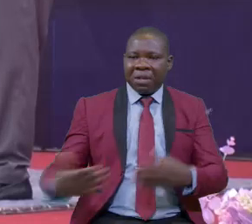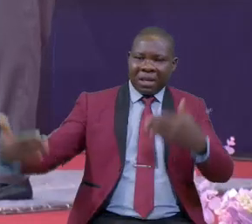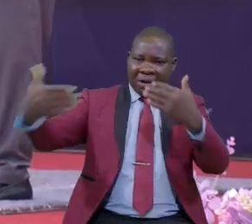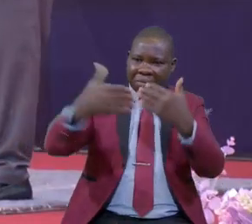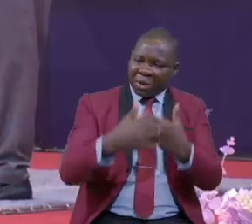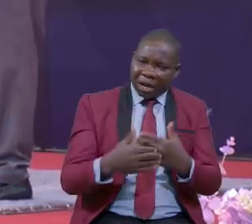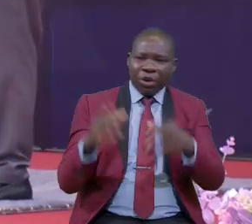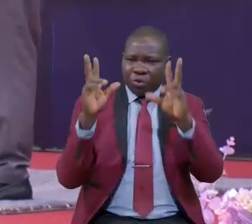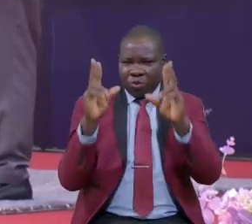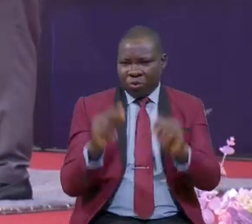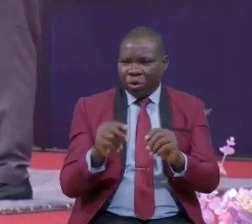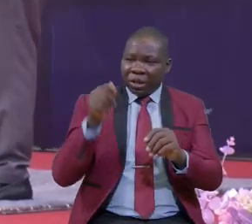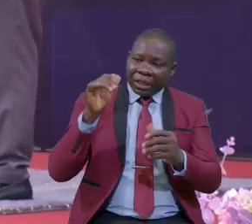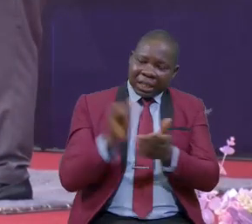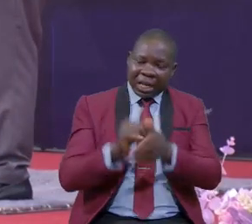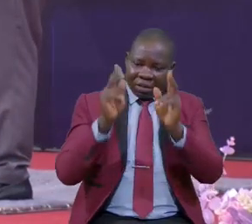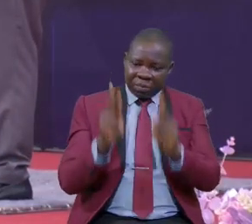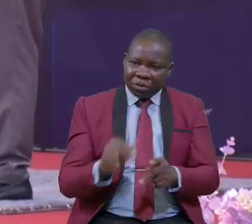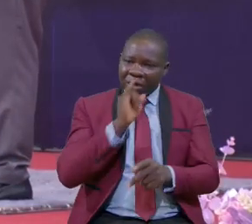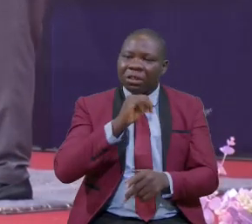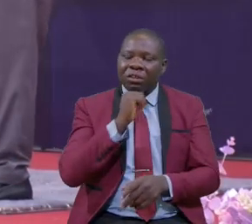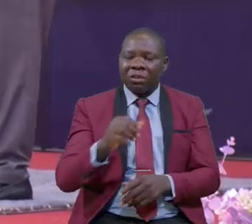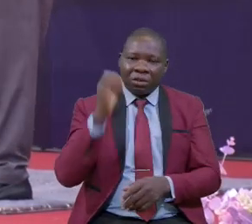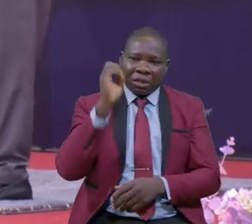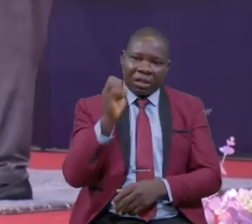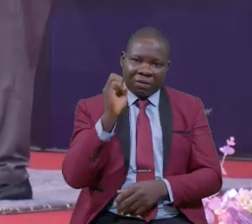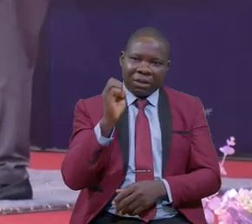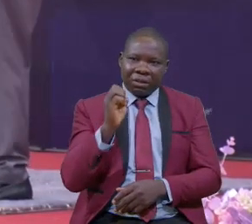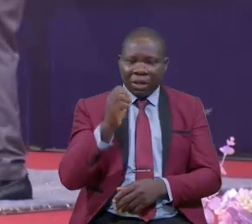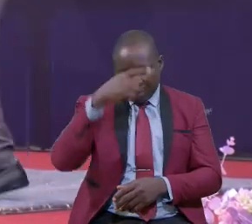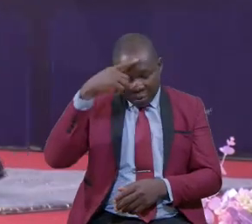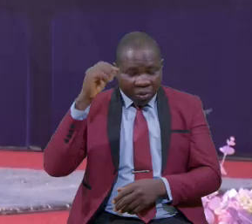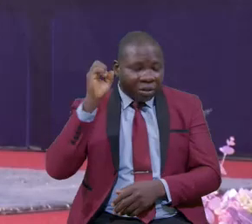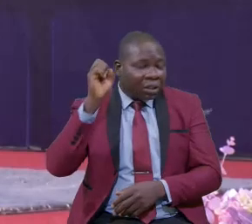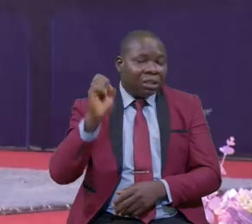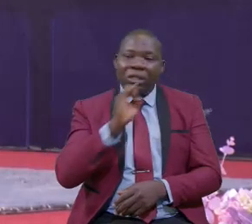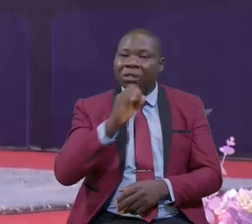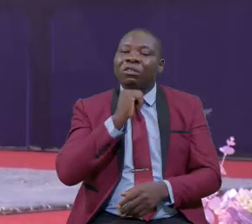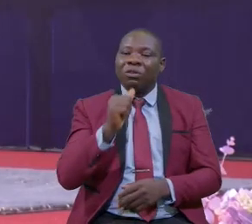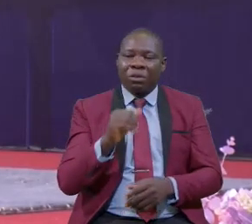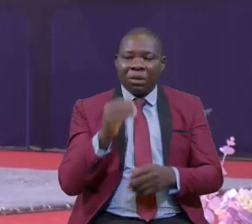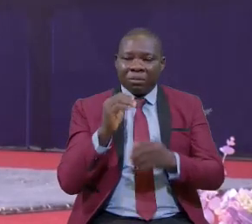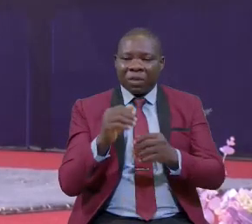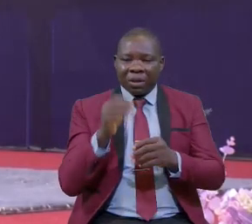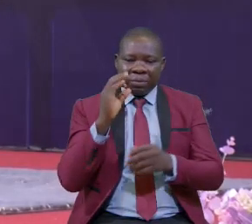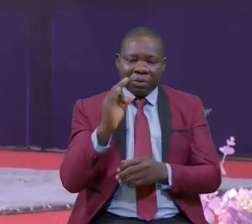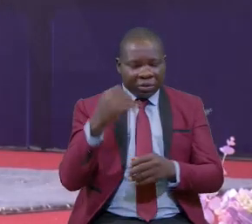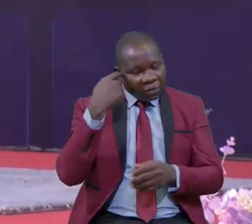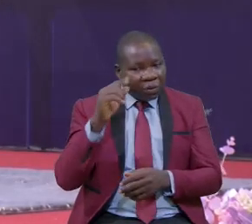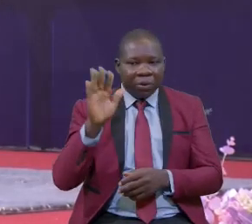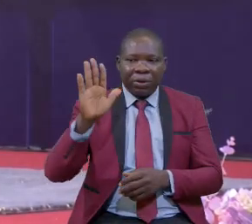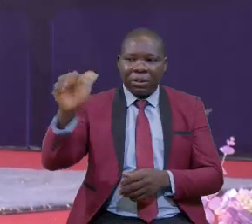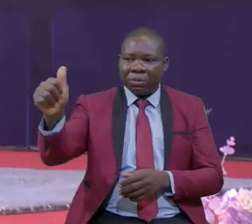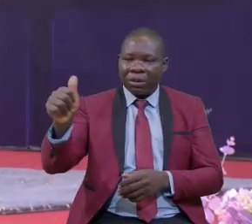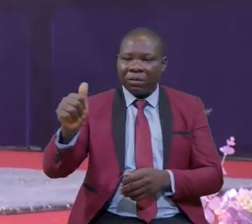wants them to have him back. What if Jonah had said, now, God,